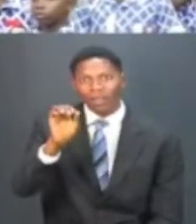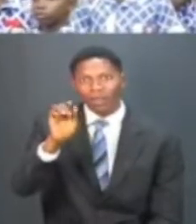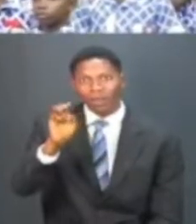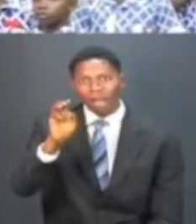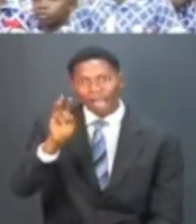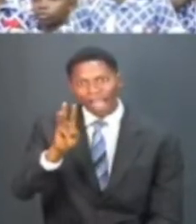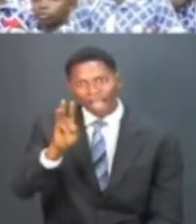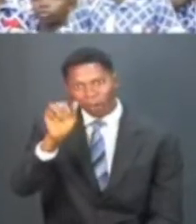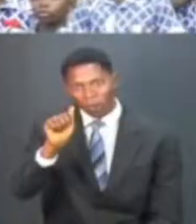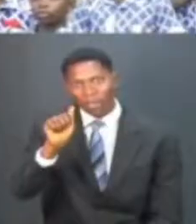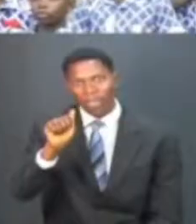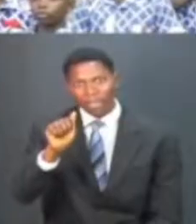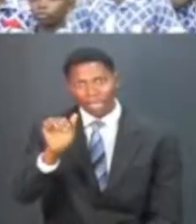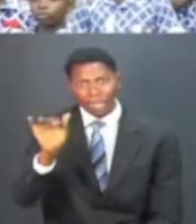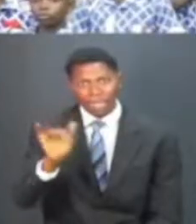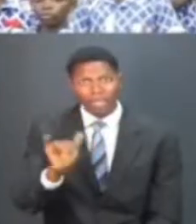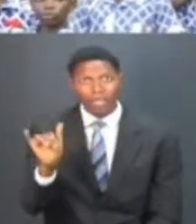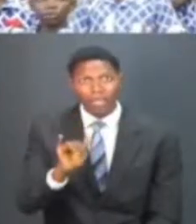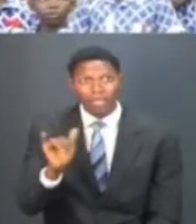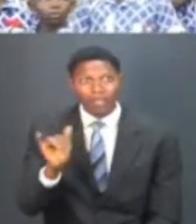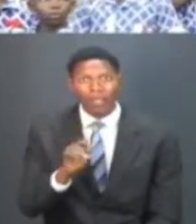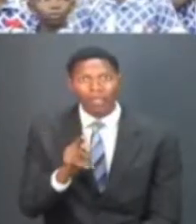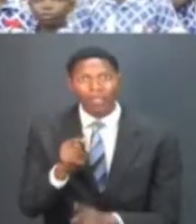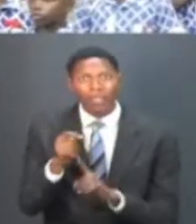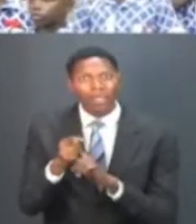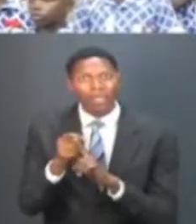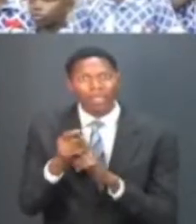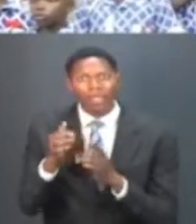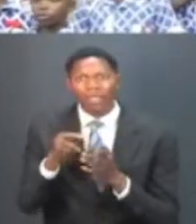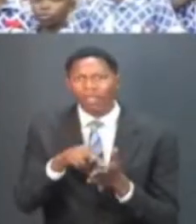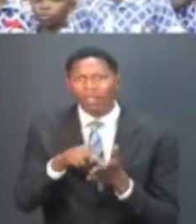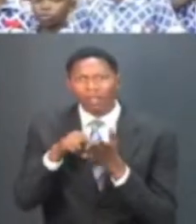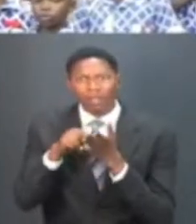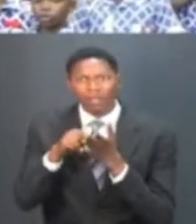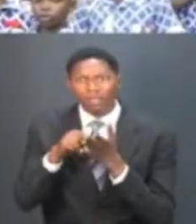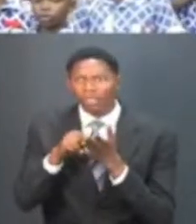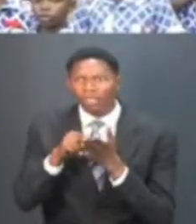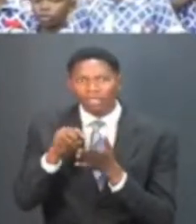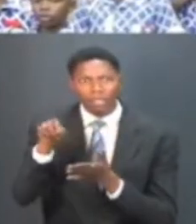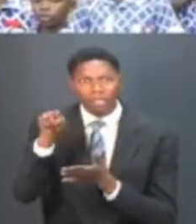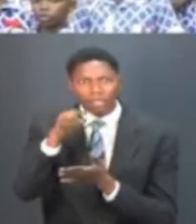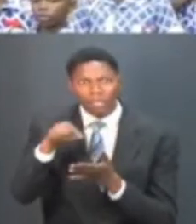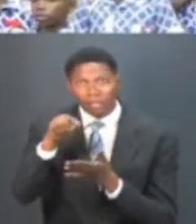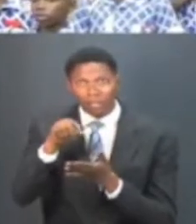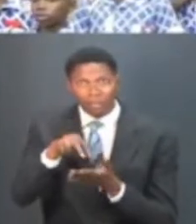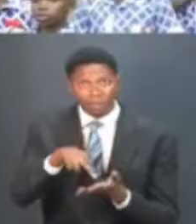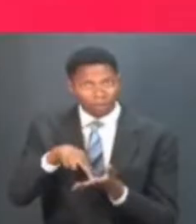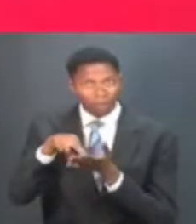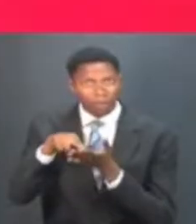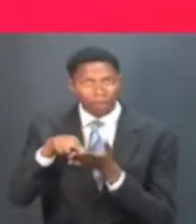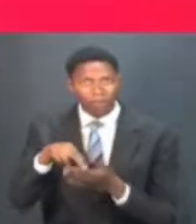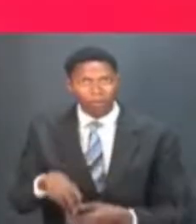It's still the same. You now represent them? Okay.